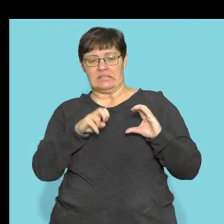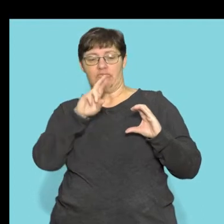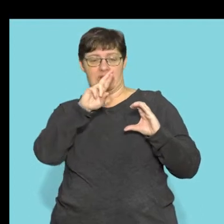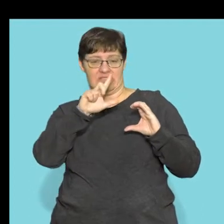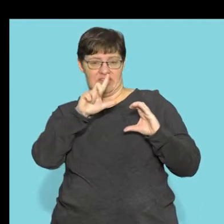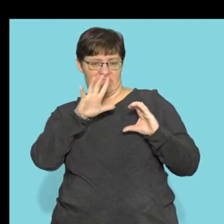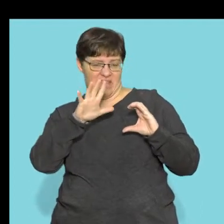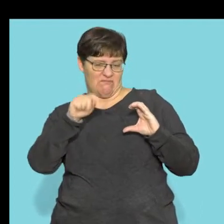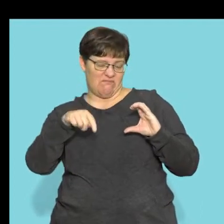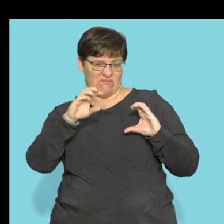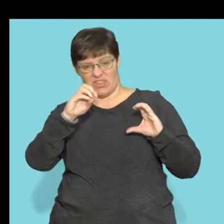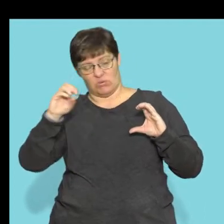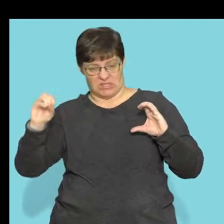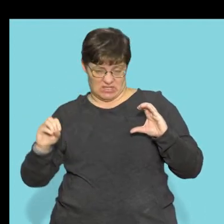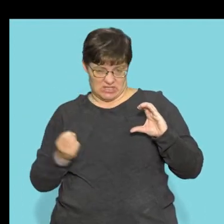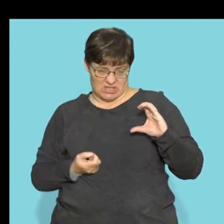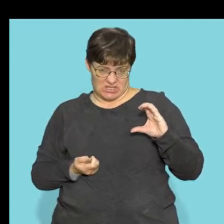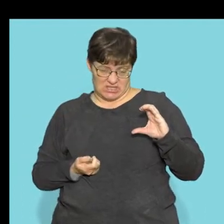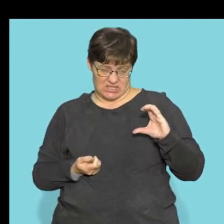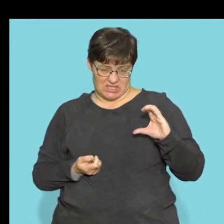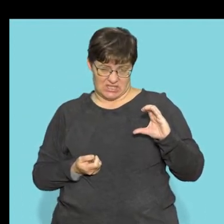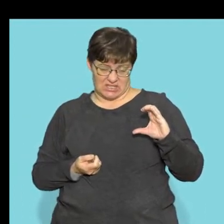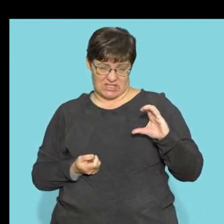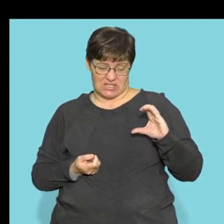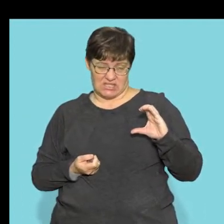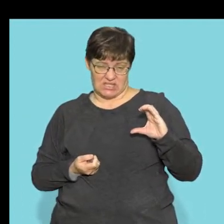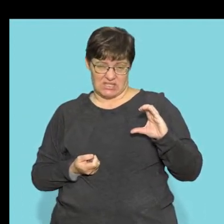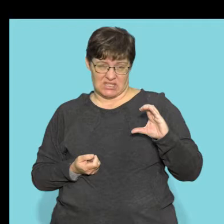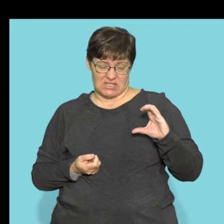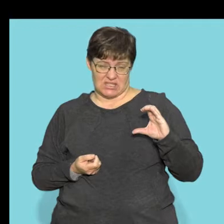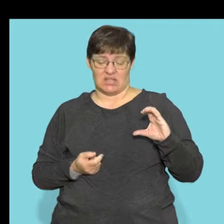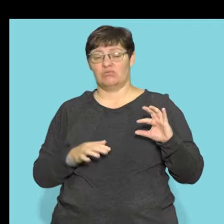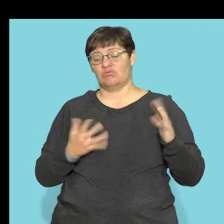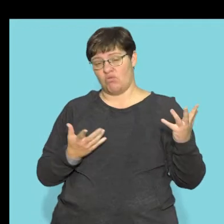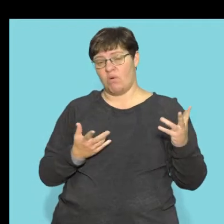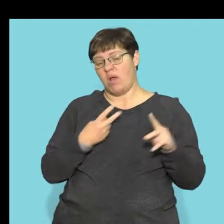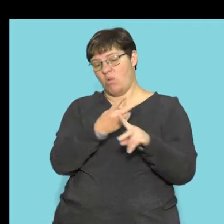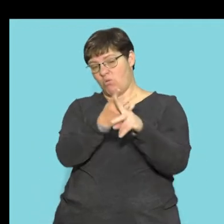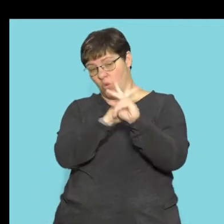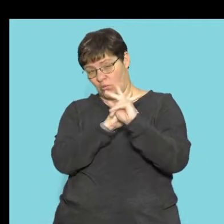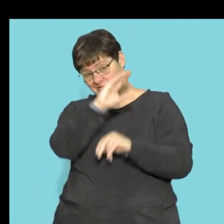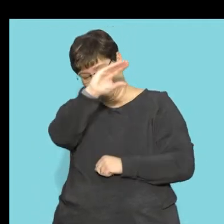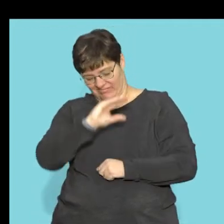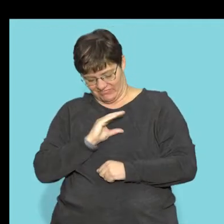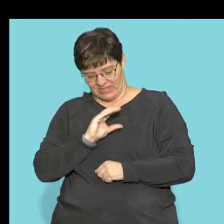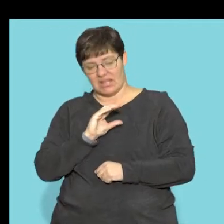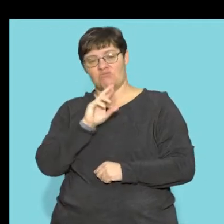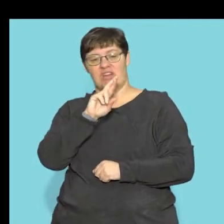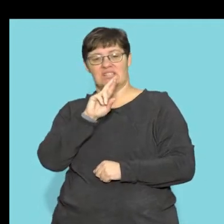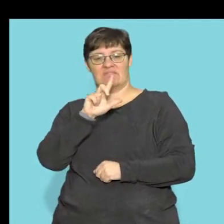some equipment. It will cost me maybe 75,000 or more, but I want to take out a loan of